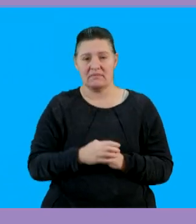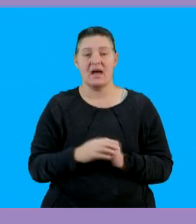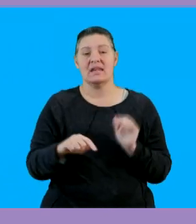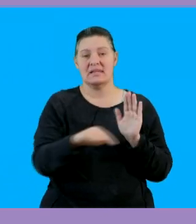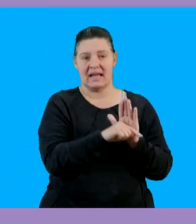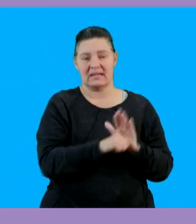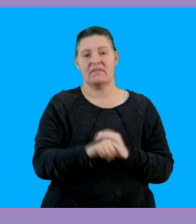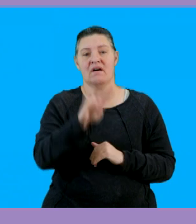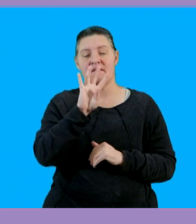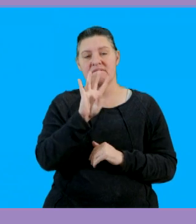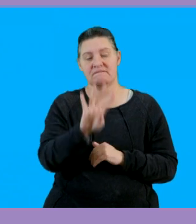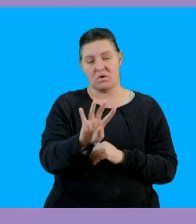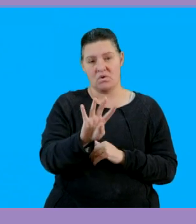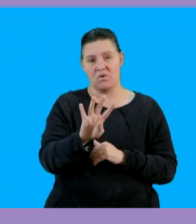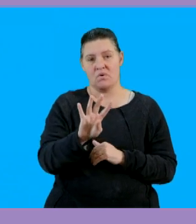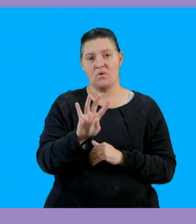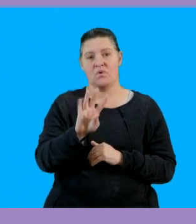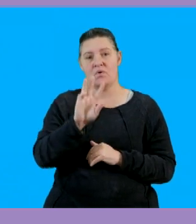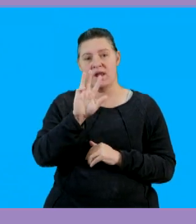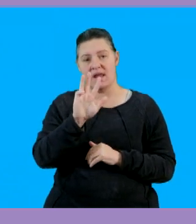answer of negative